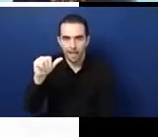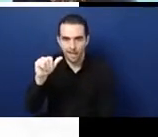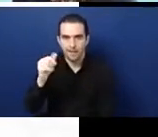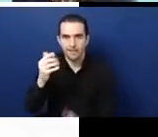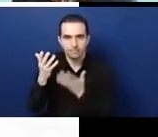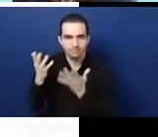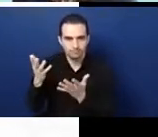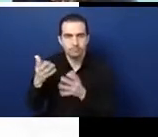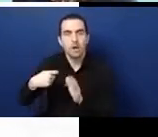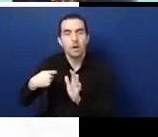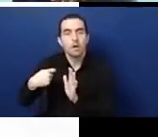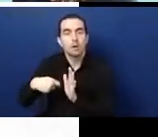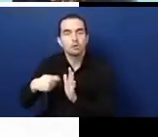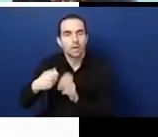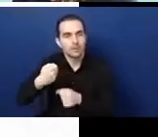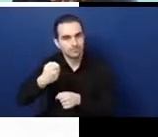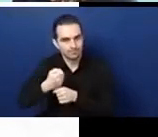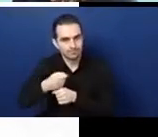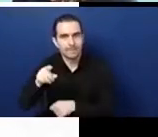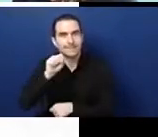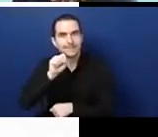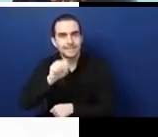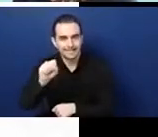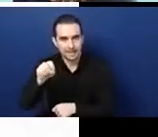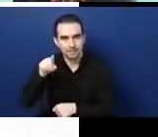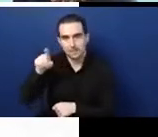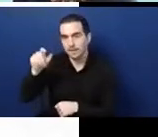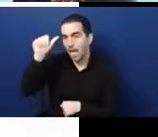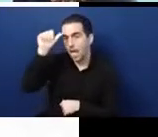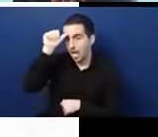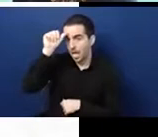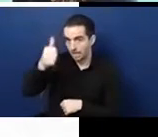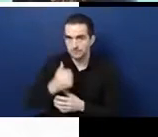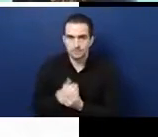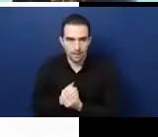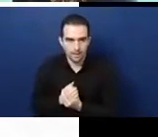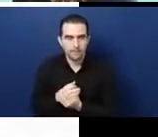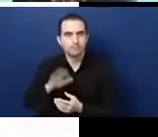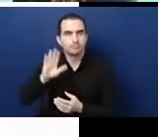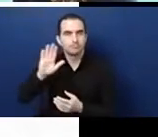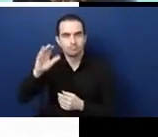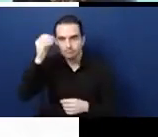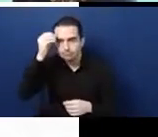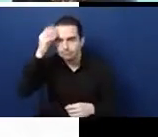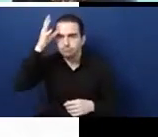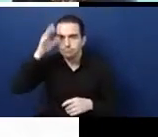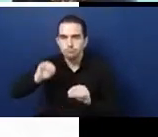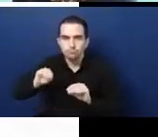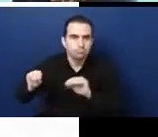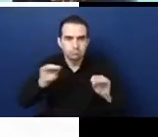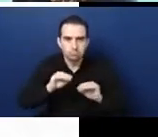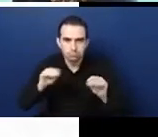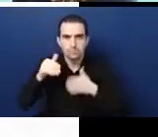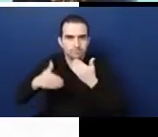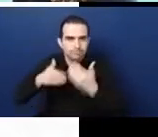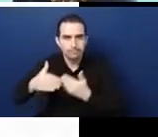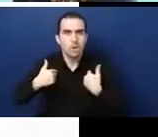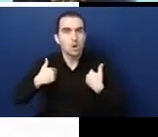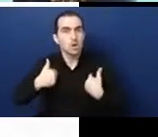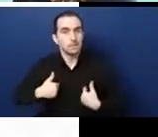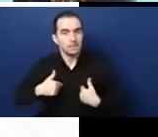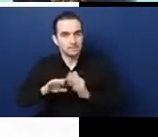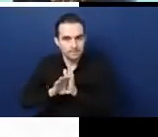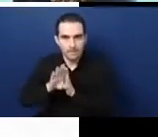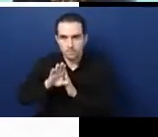rights has become stronger through the work she has done in areas such as sexual and reproductive